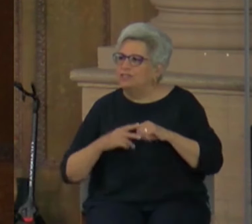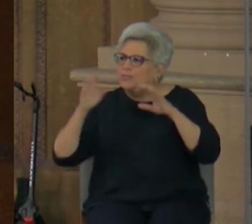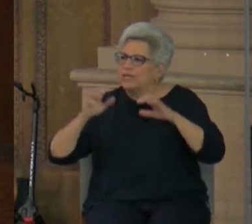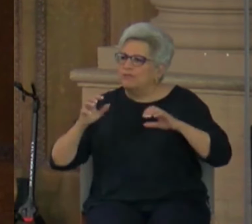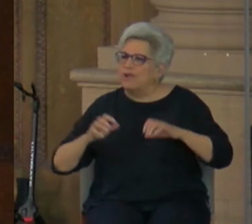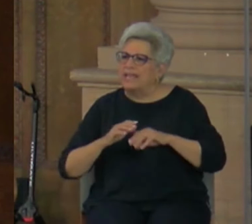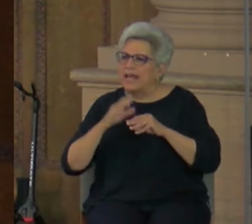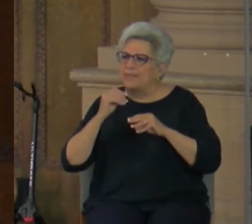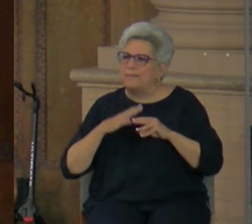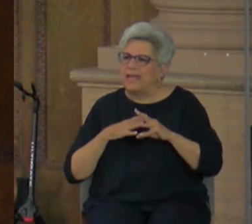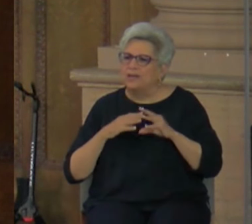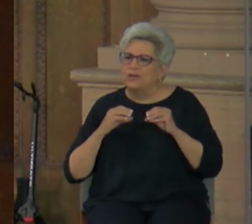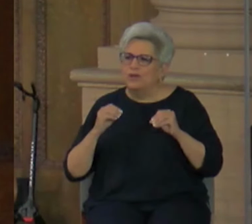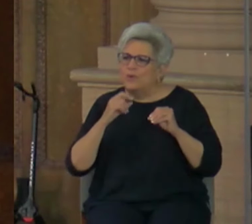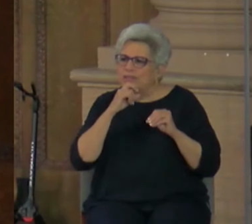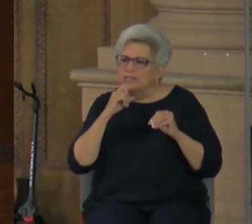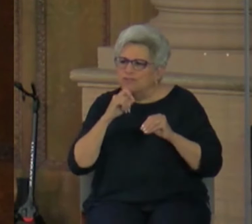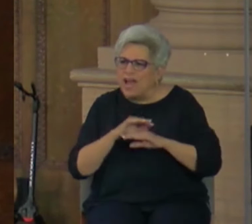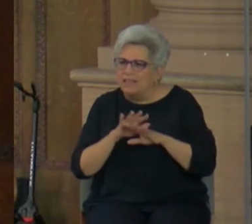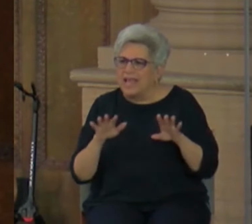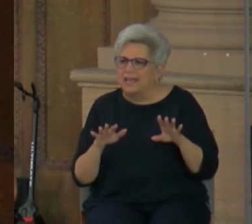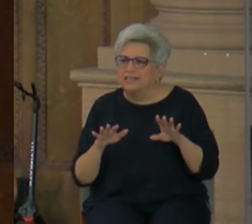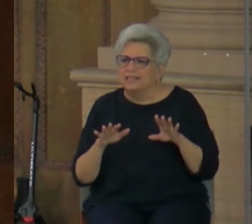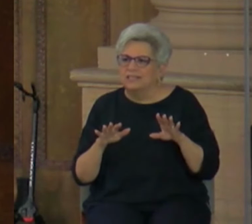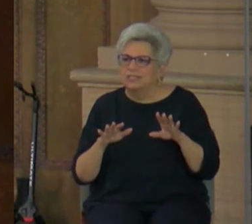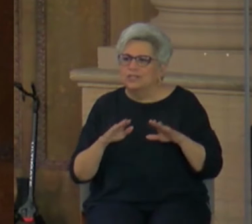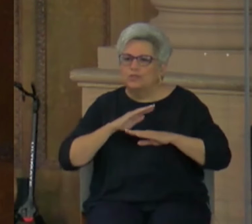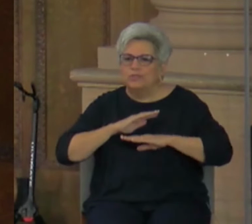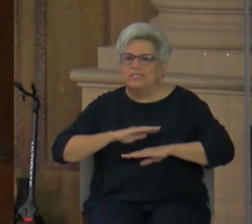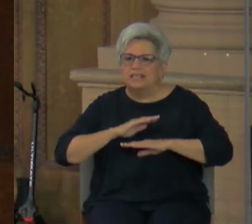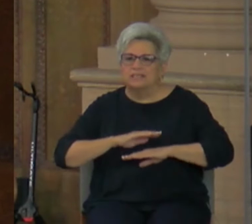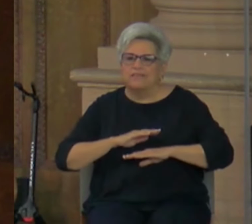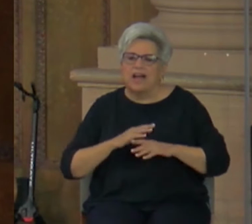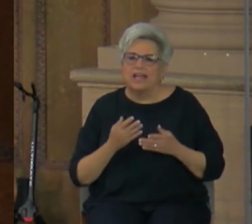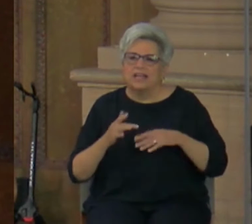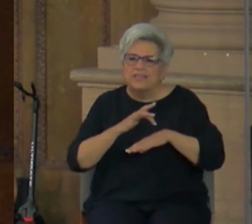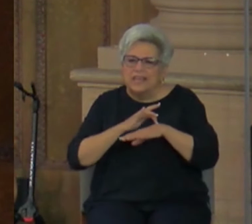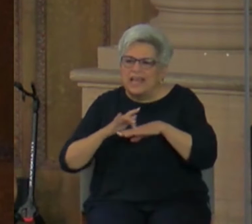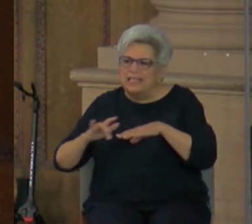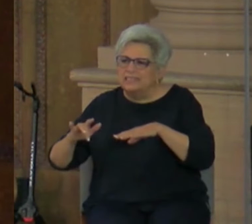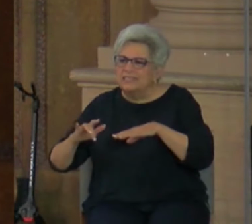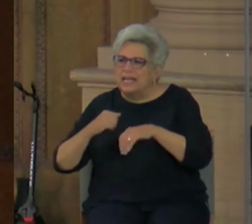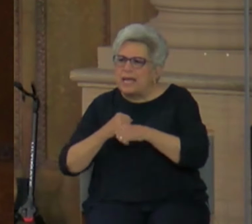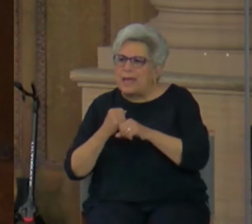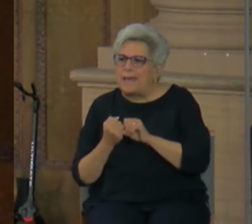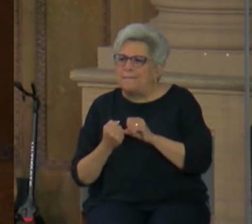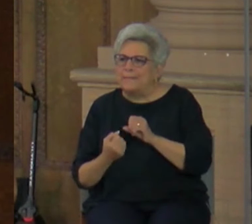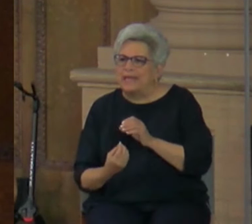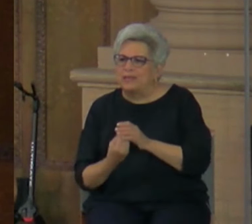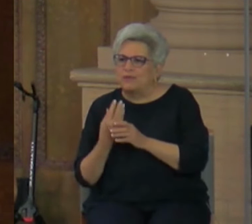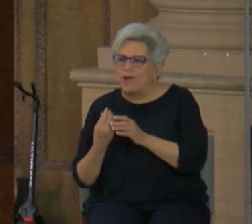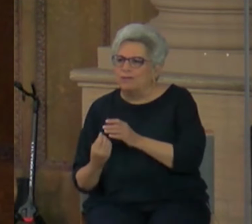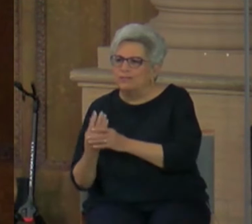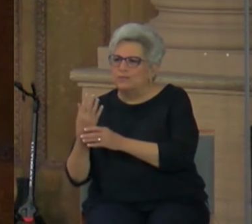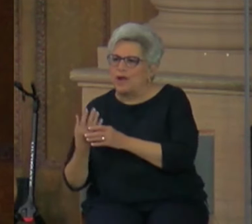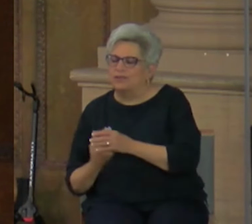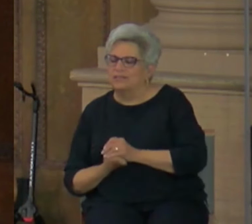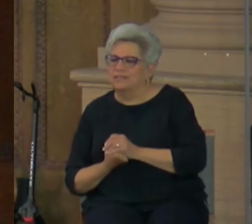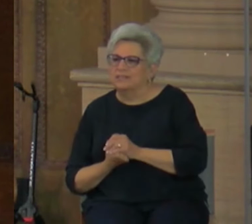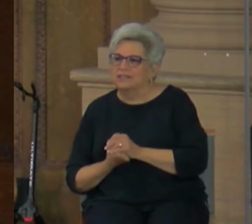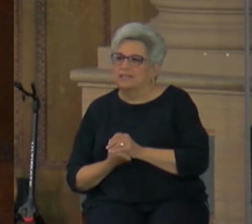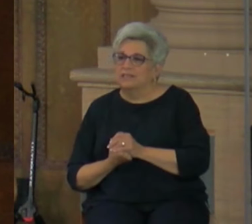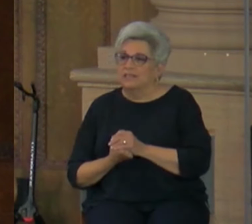the desert in which there is no man, to satisfy the waste in the desolate land, and to make the ground sprout with grass. Has the